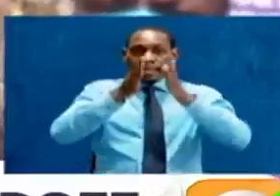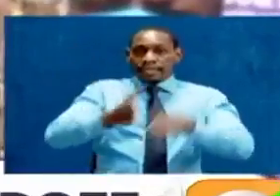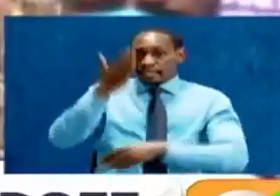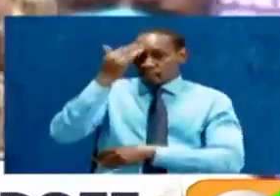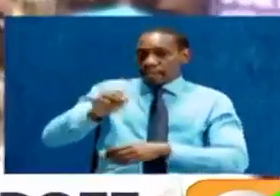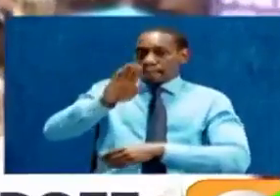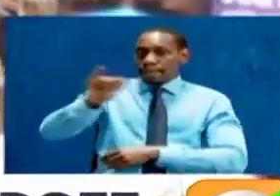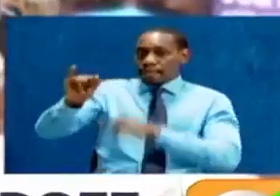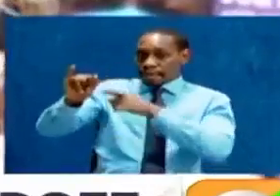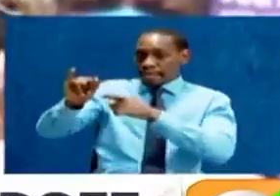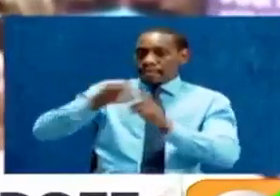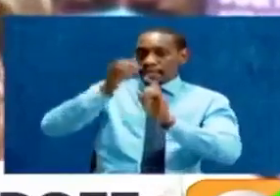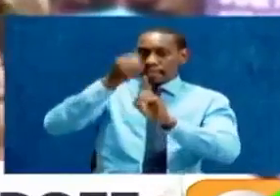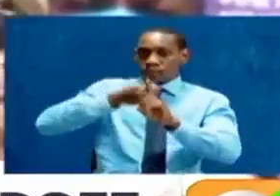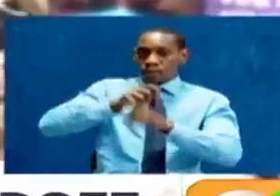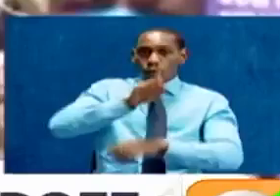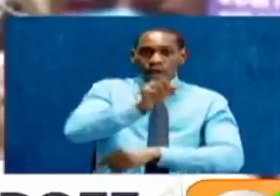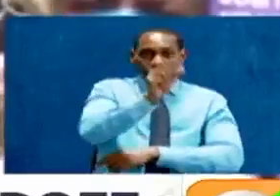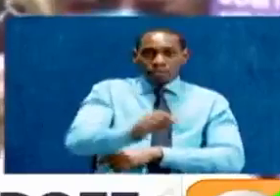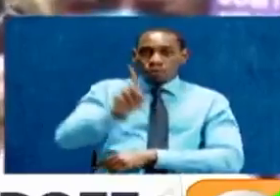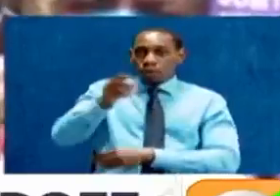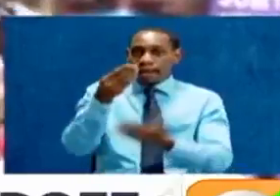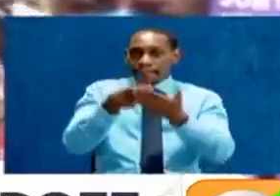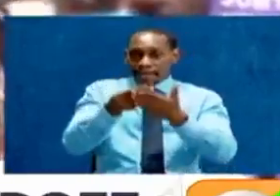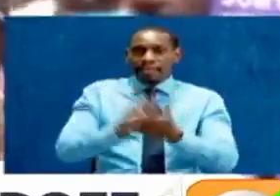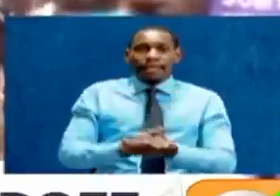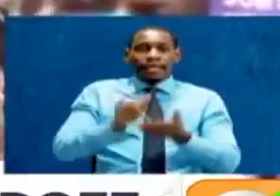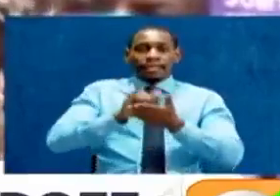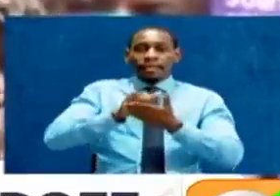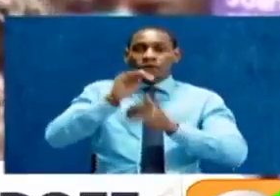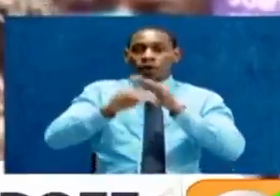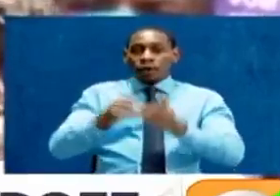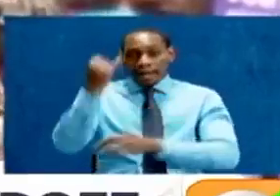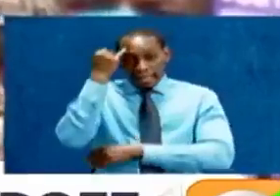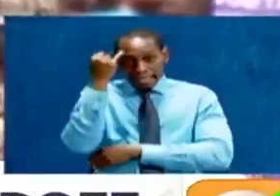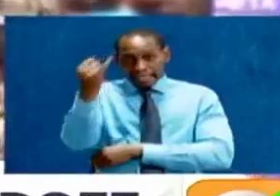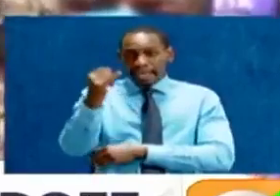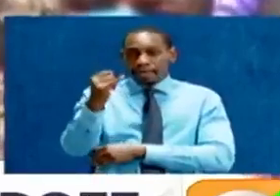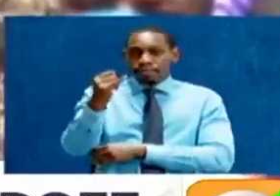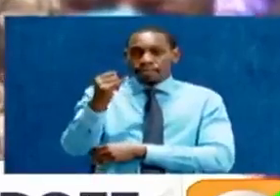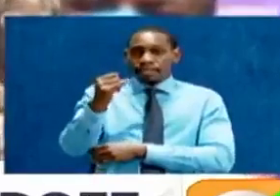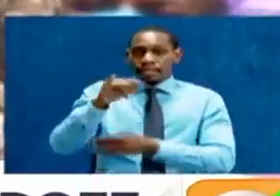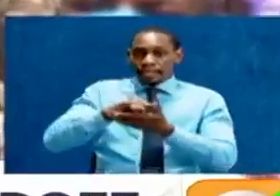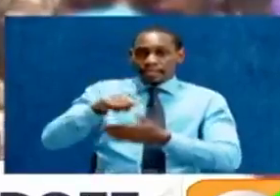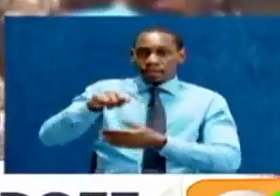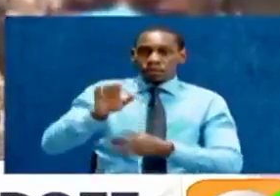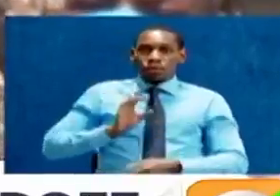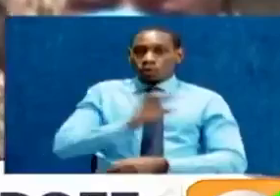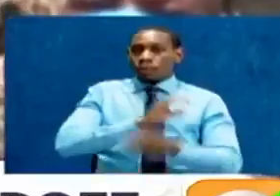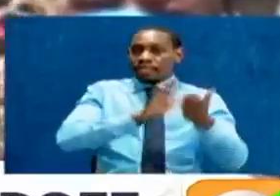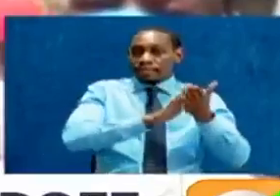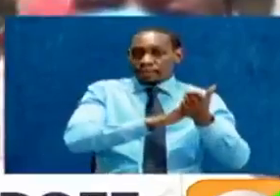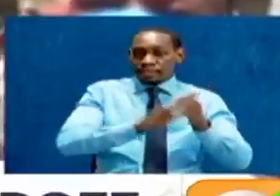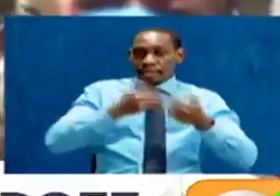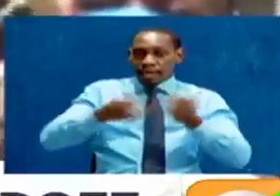because that BBI stands for one man, one shilling. And that is the whole concept underpinning the committee's